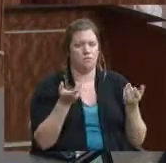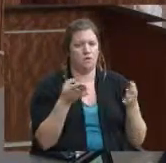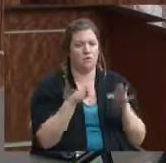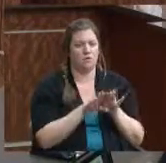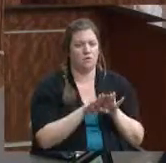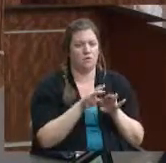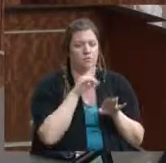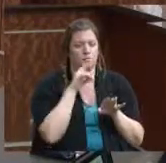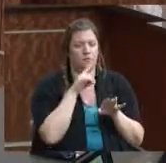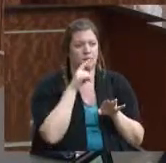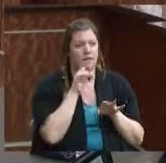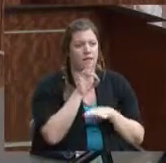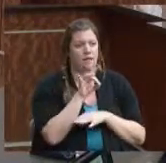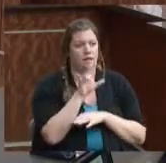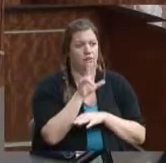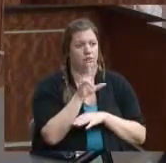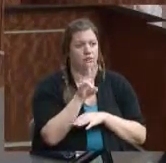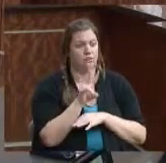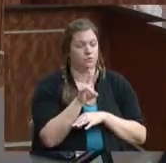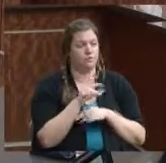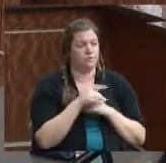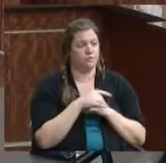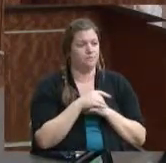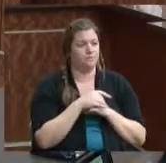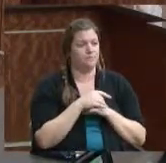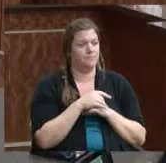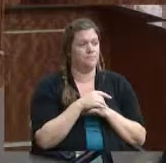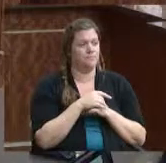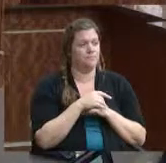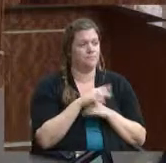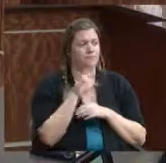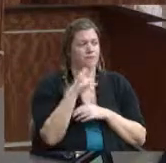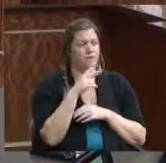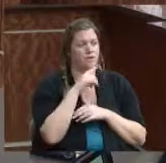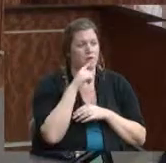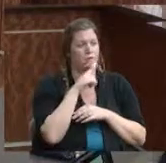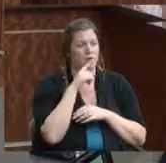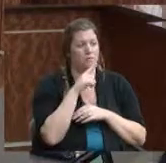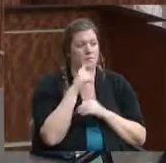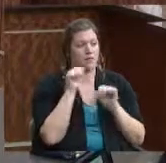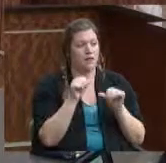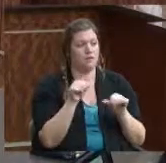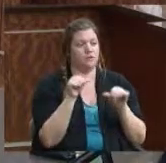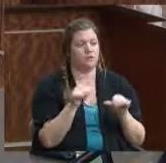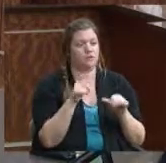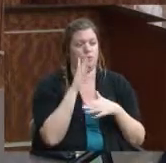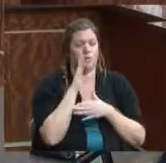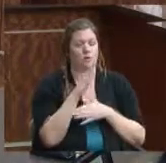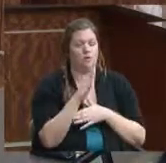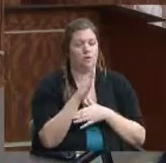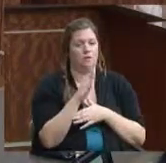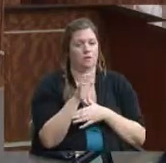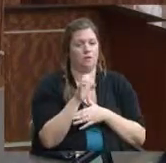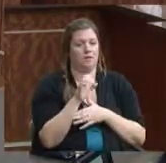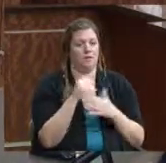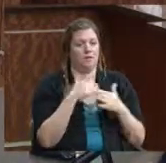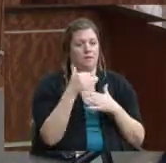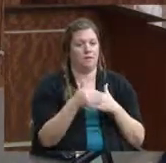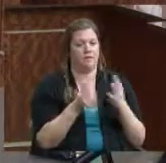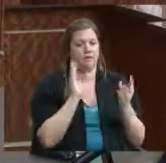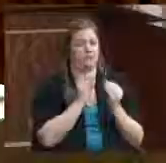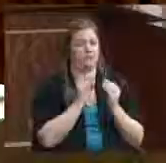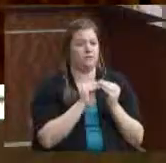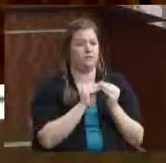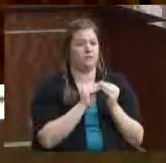close the public hearing at 8:32. The second public hearing with possible action will be at the next Mayor and City